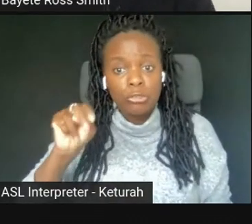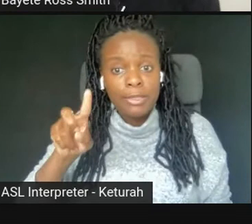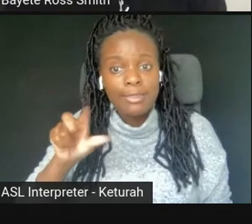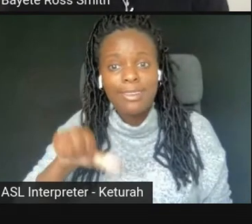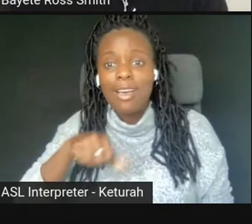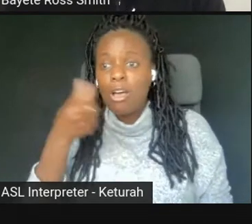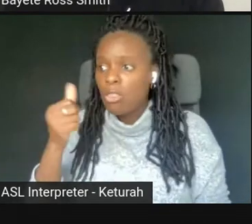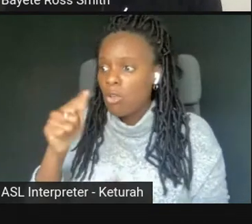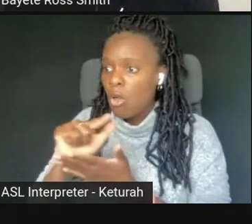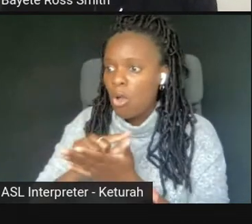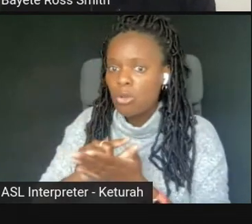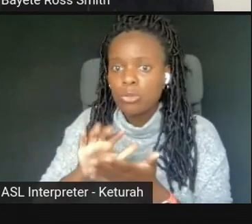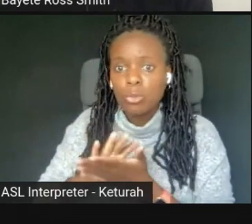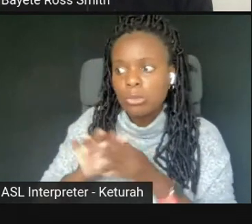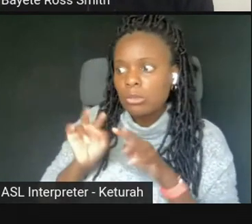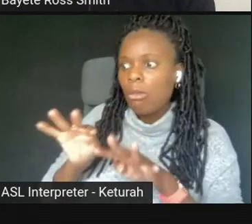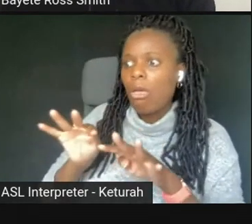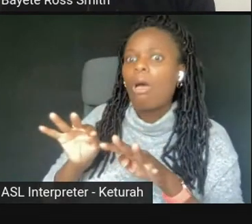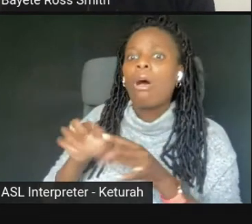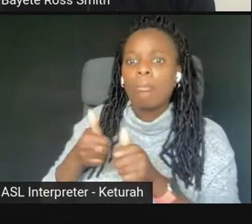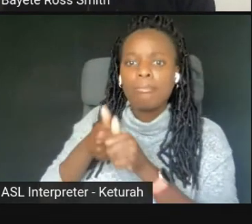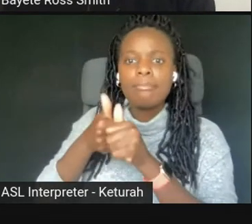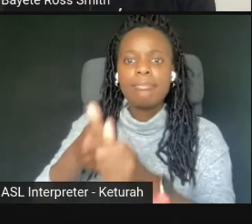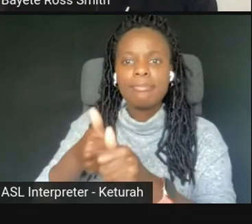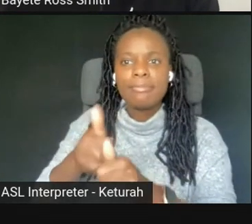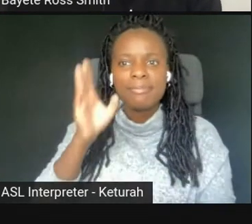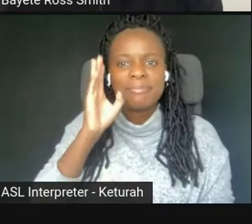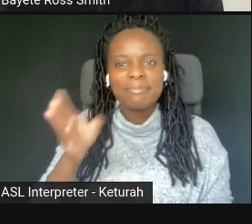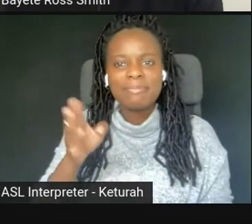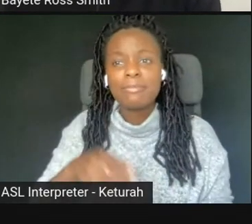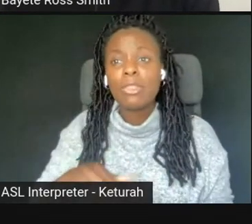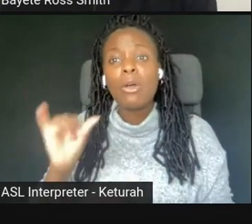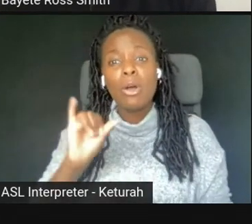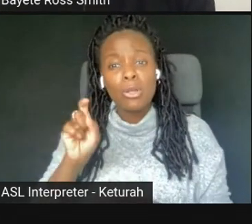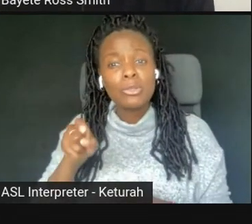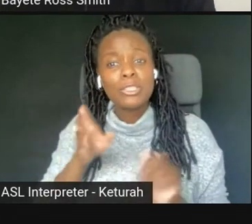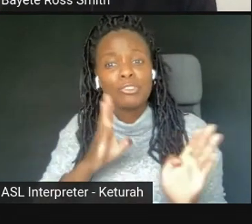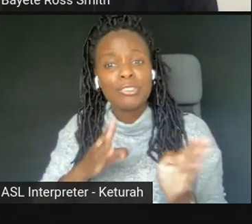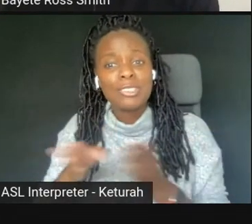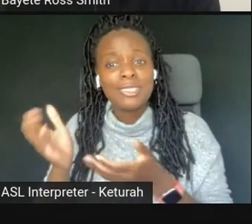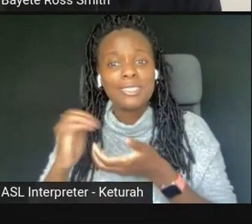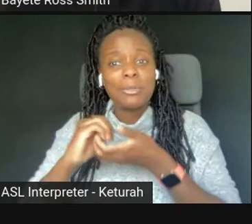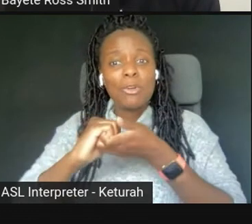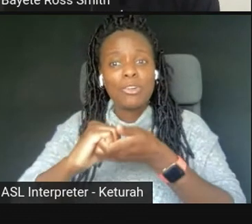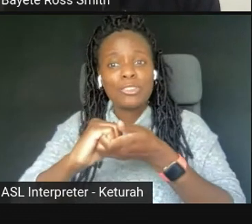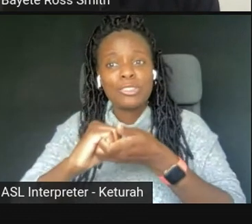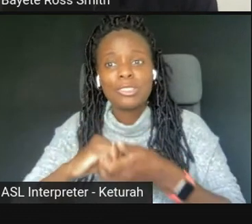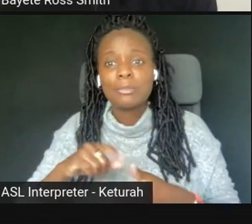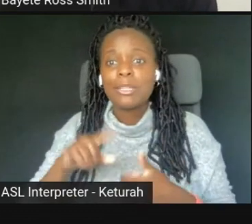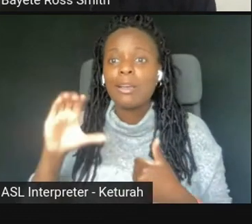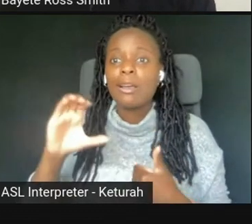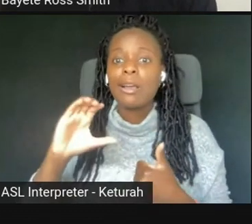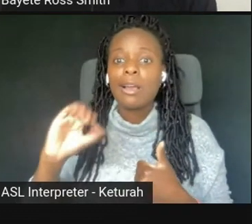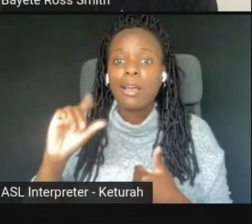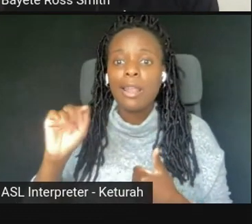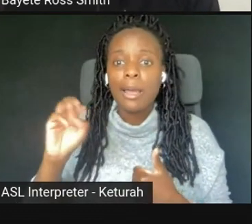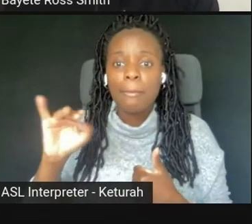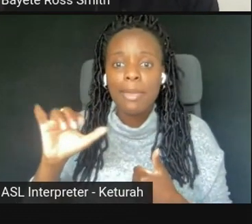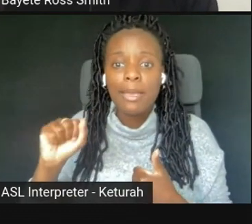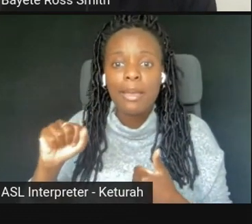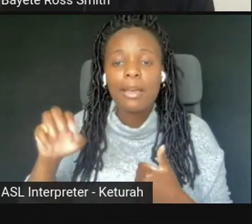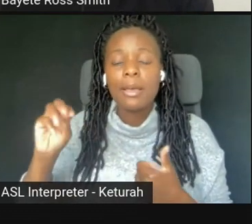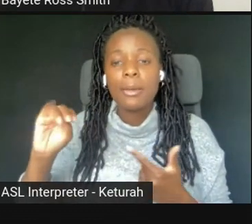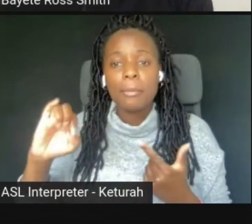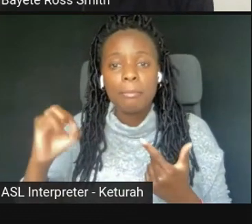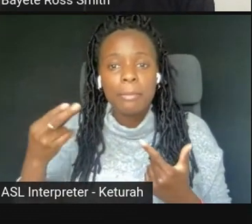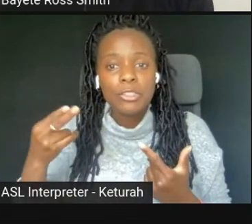follow. I'm currently looking for connections to create strategic partnerships at Columbia University, Michigan University, the University